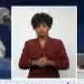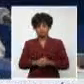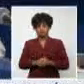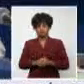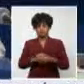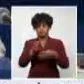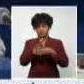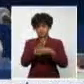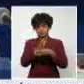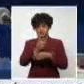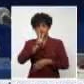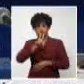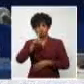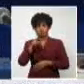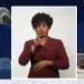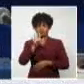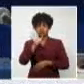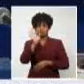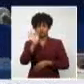and